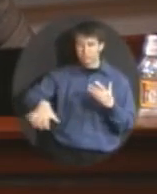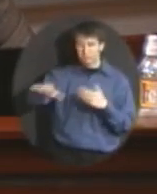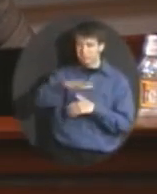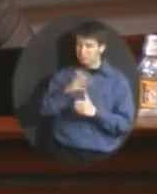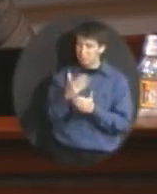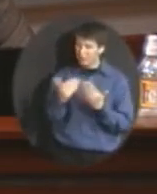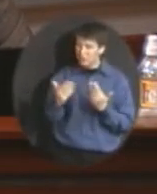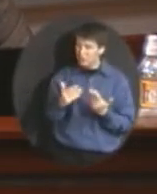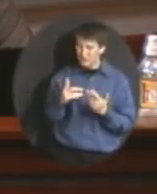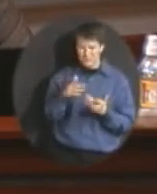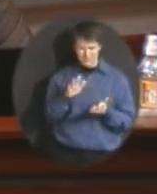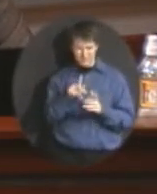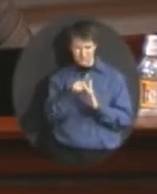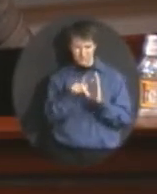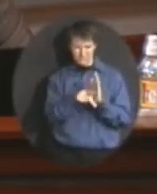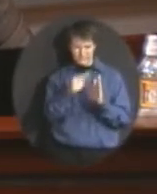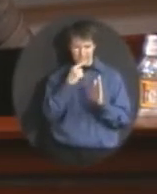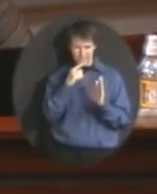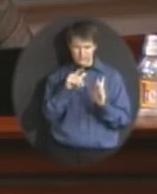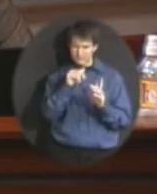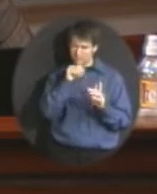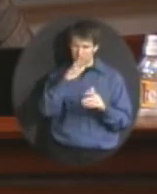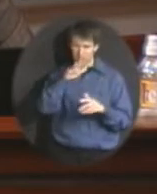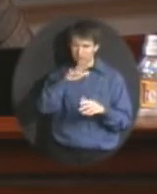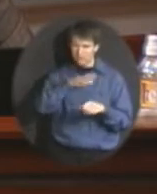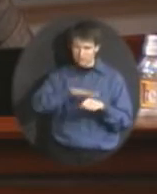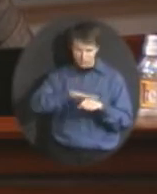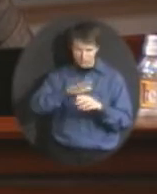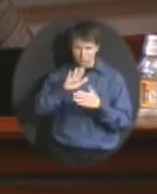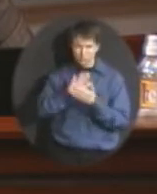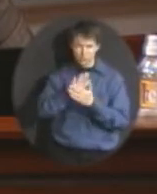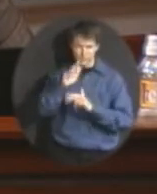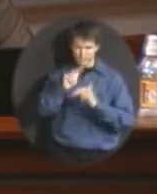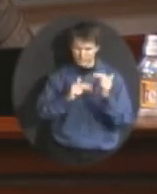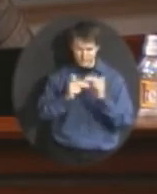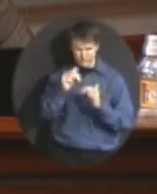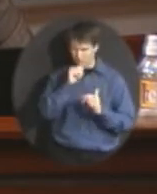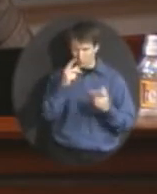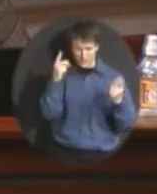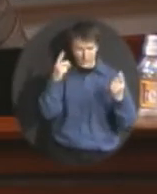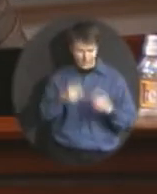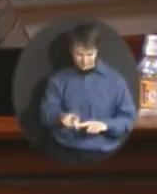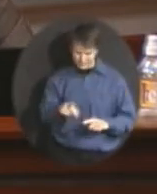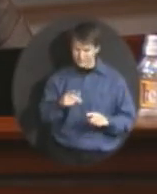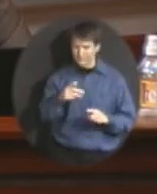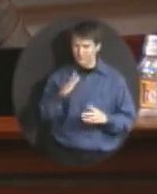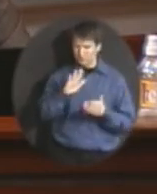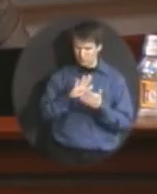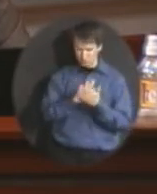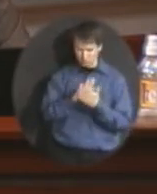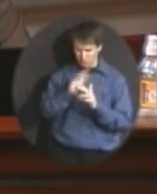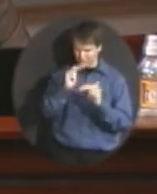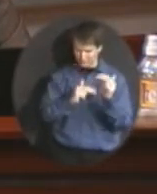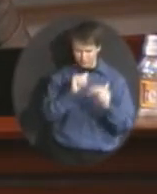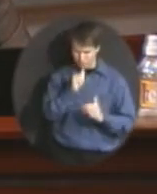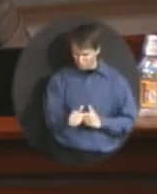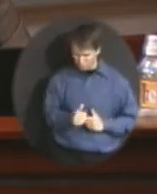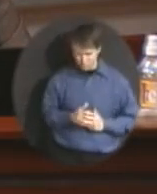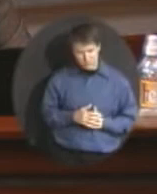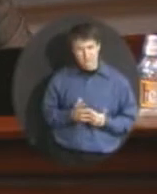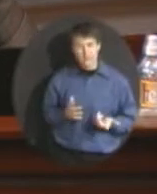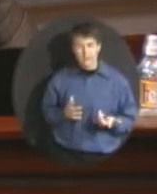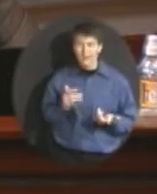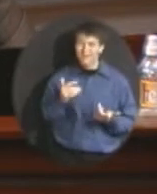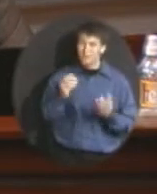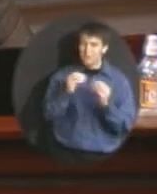policy just cleaned it up that it says it's not on school facility. It's not happening at the schoolhouse. Now, that brought in, this was